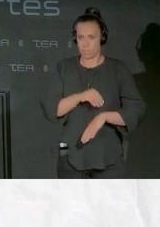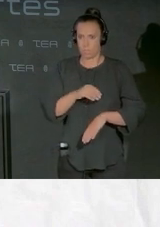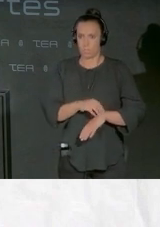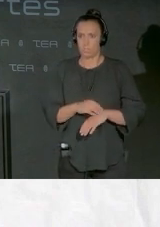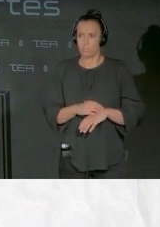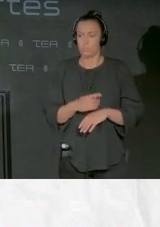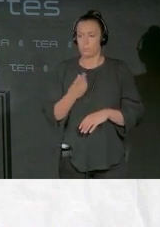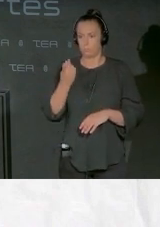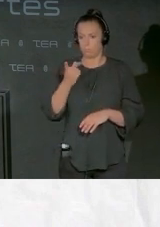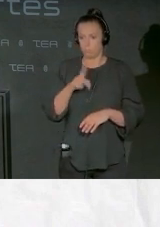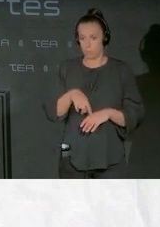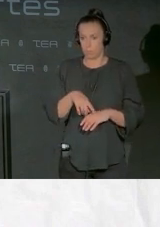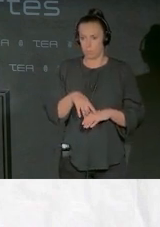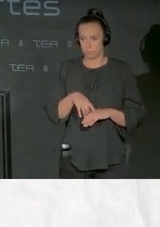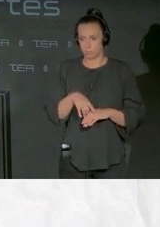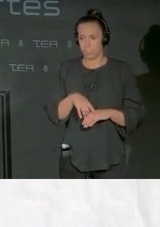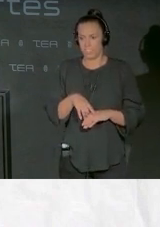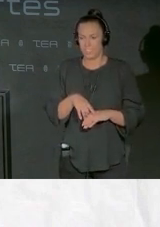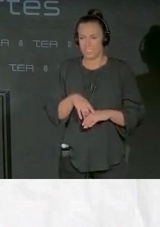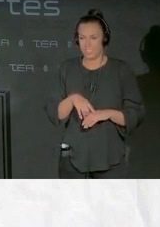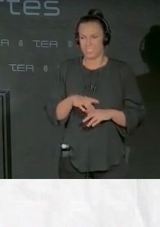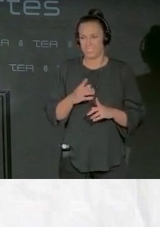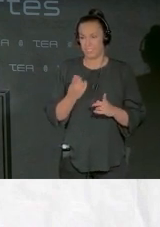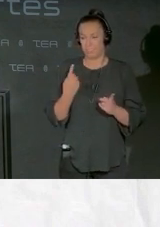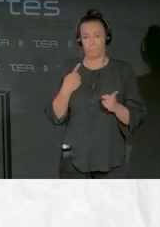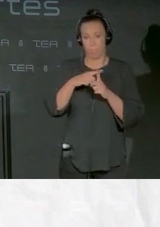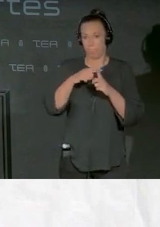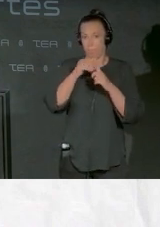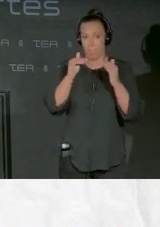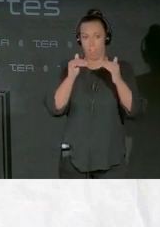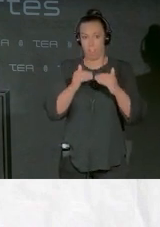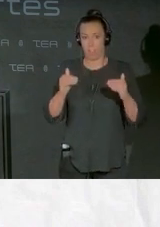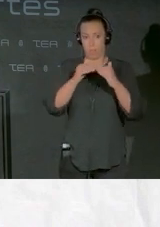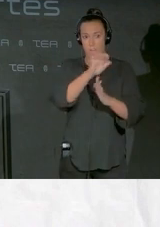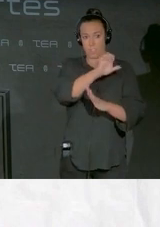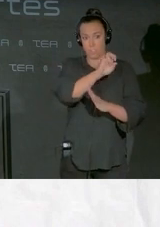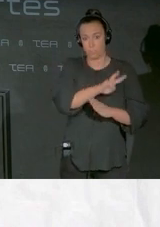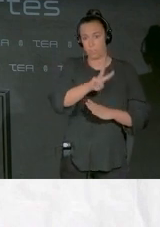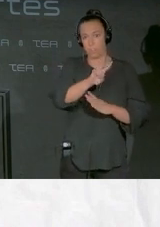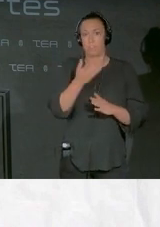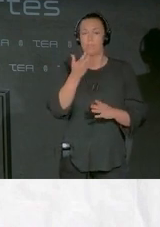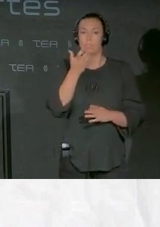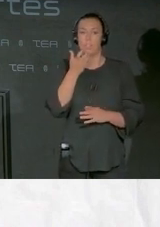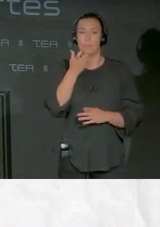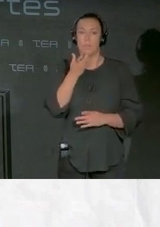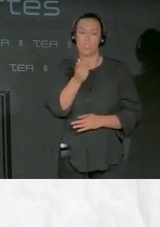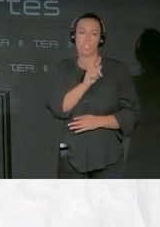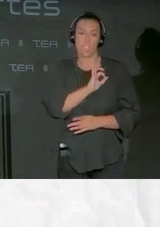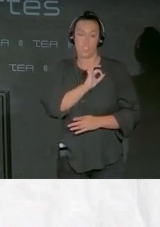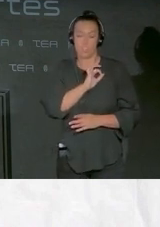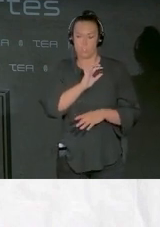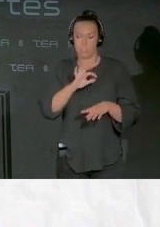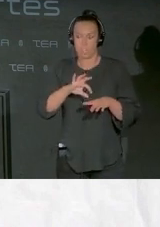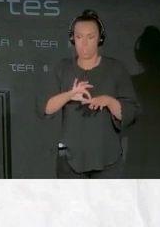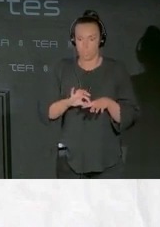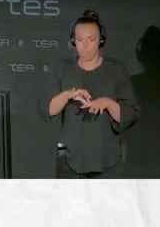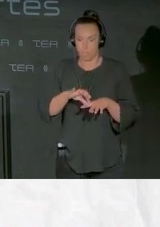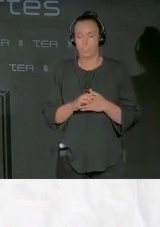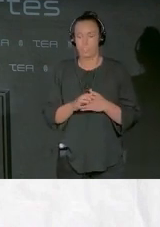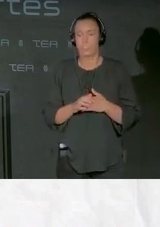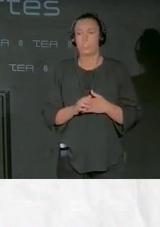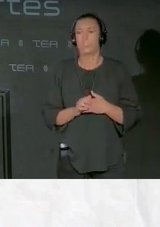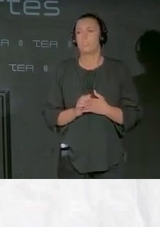content in many different platforms, through many different platforms, video games, and more and more.